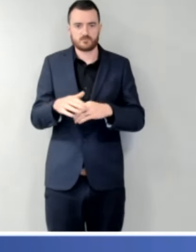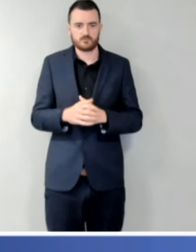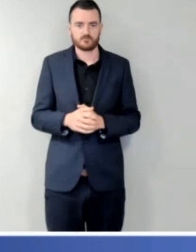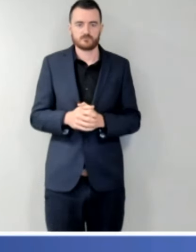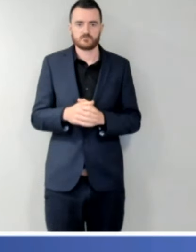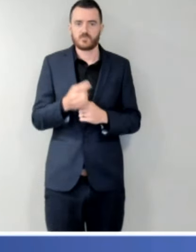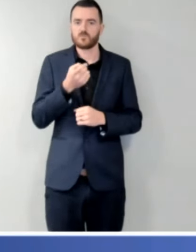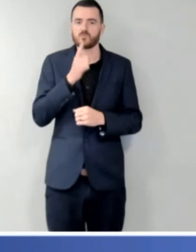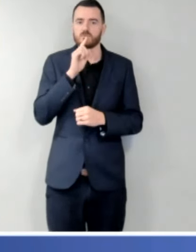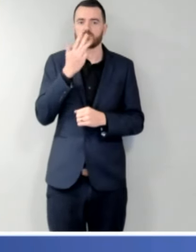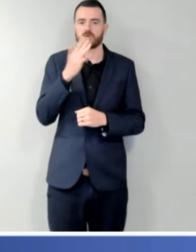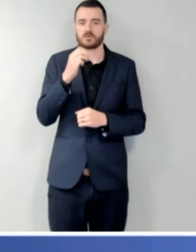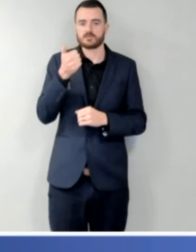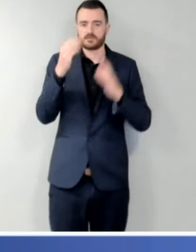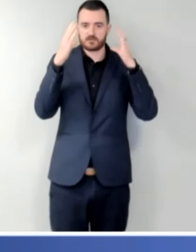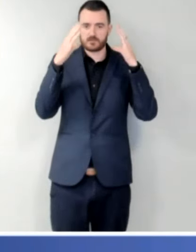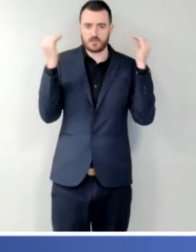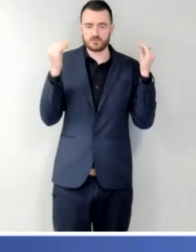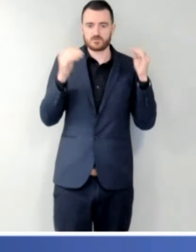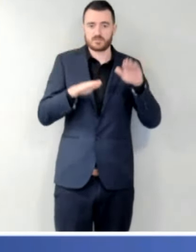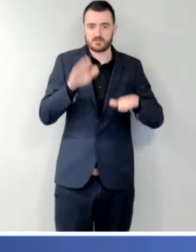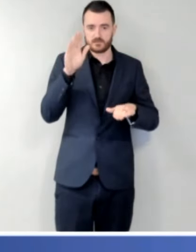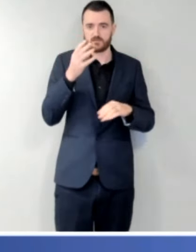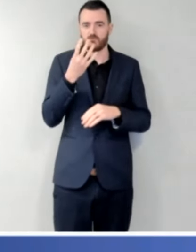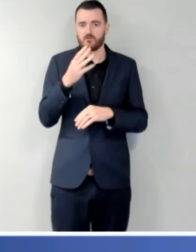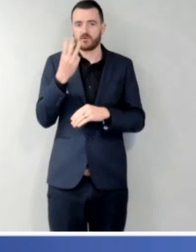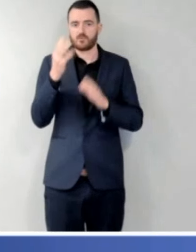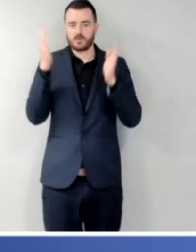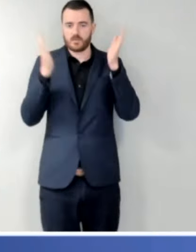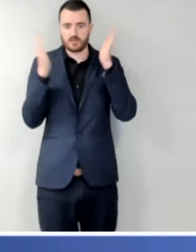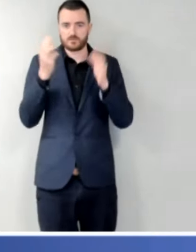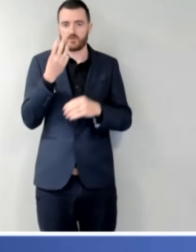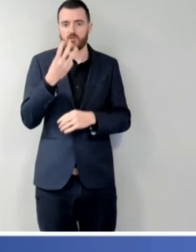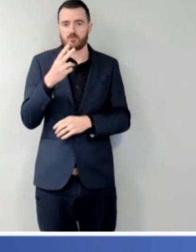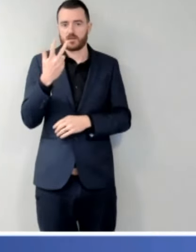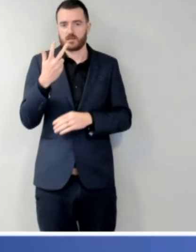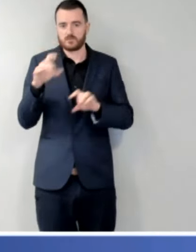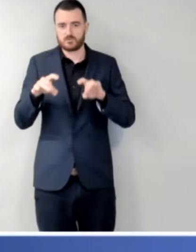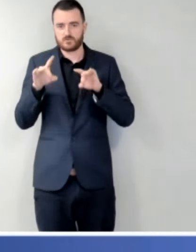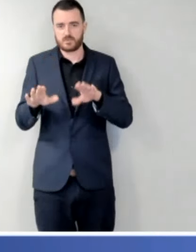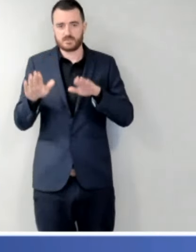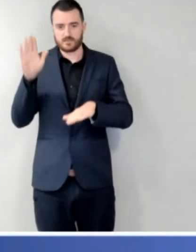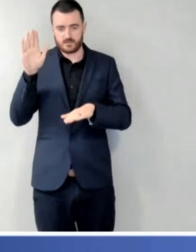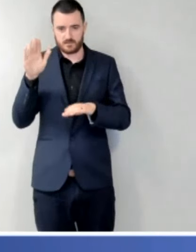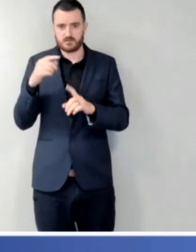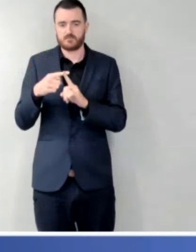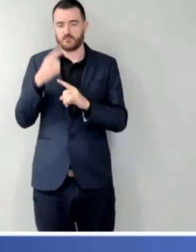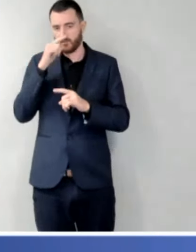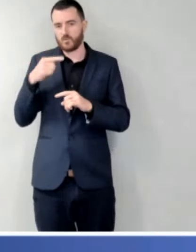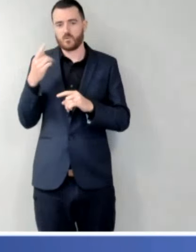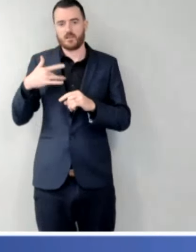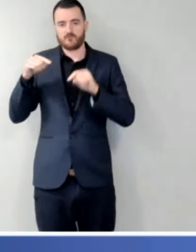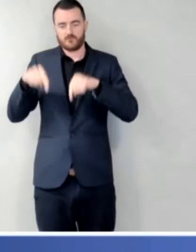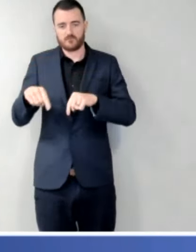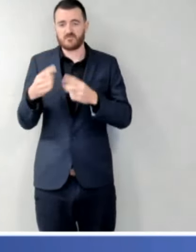196 Dutch citizens, 43 Malaysian, 38 Australian citizens and residents, and others